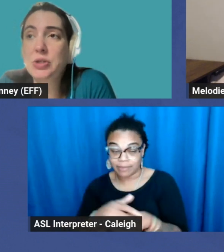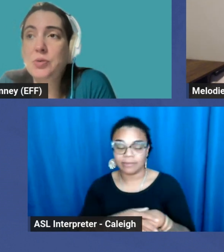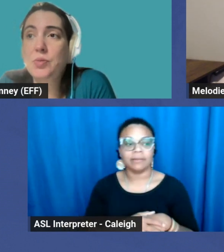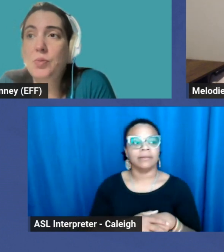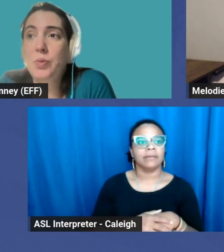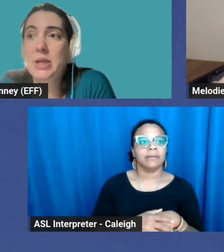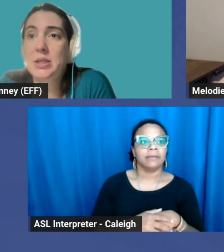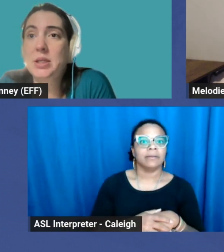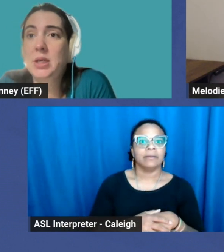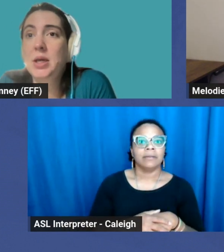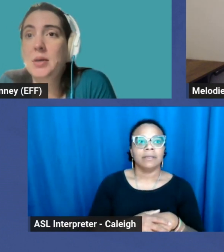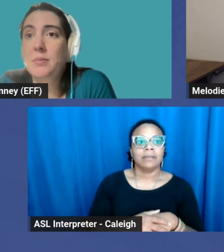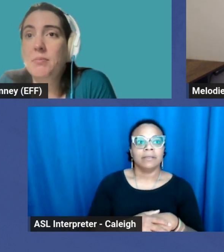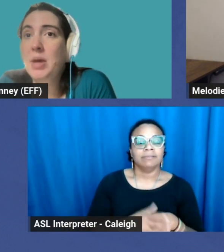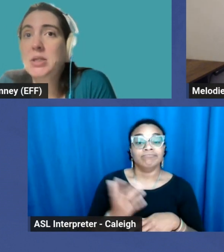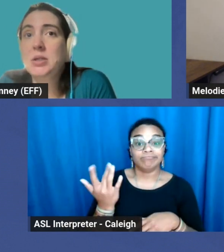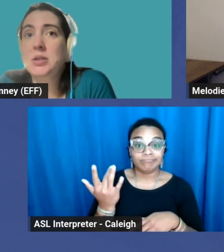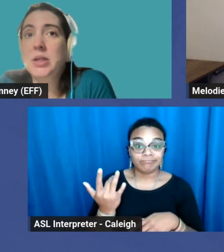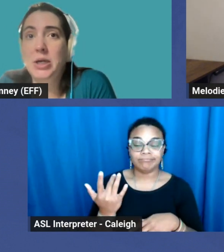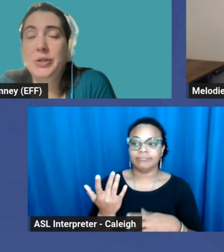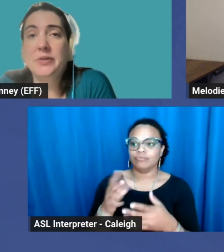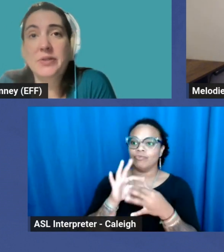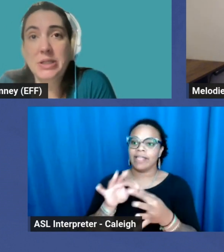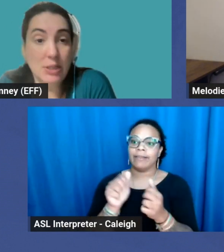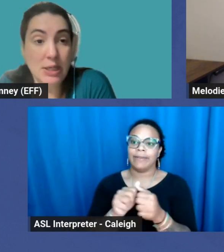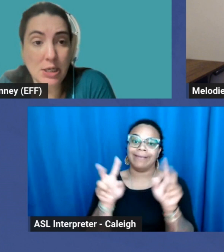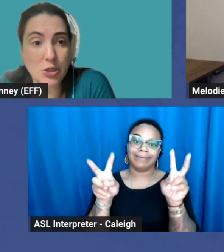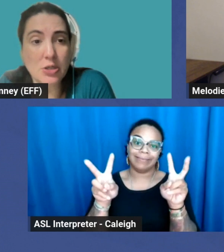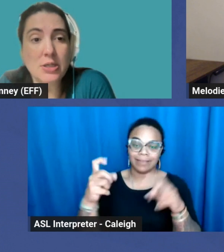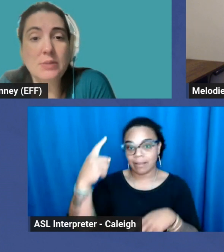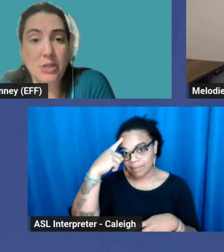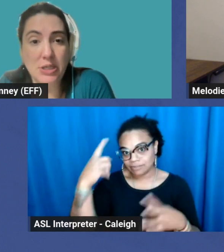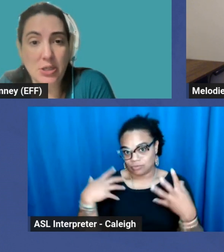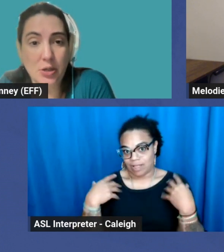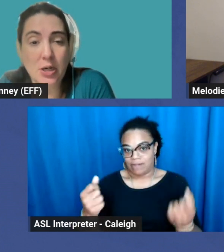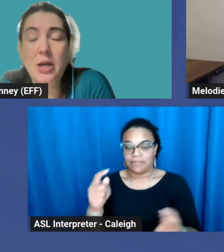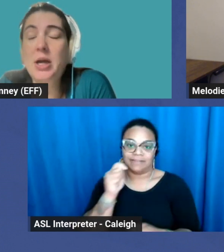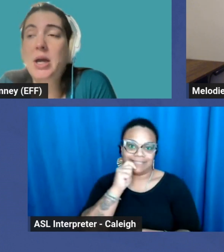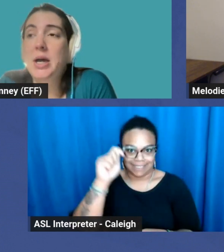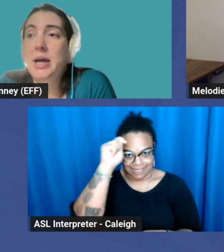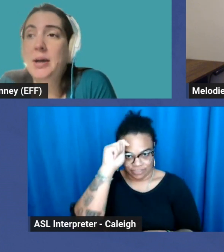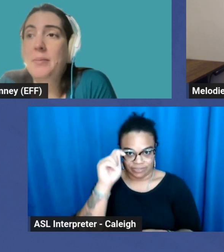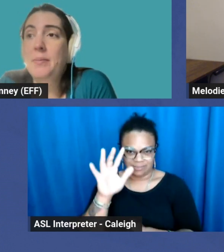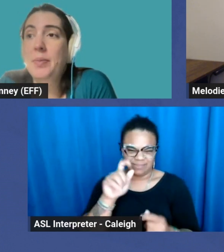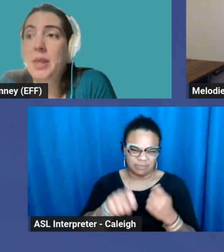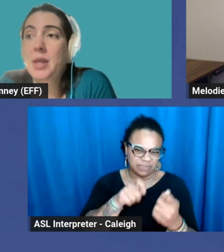to do with mental health of teenagers in particular,